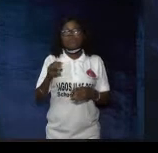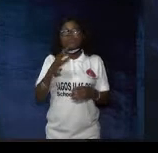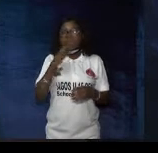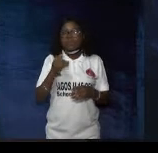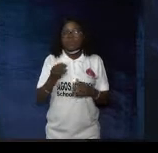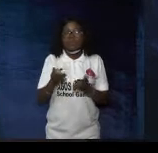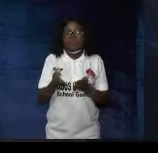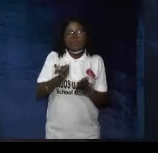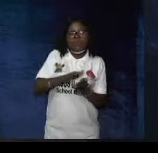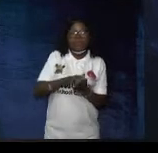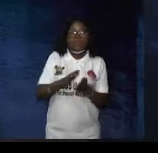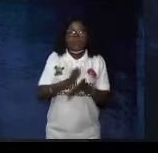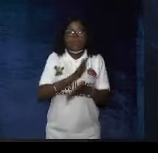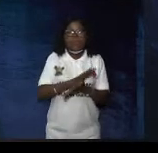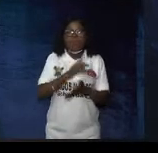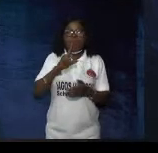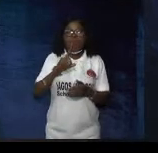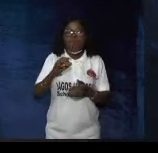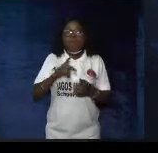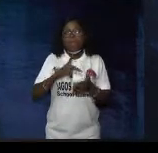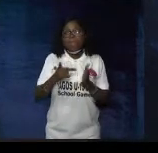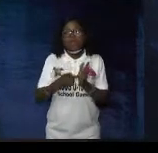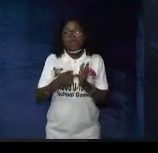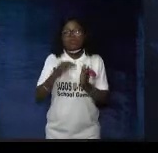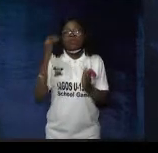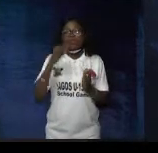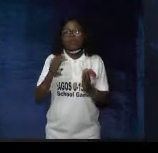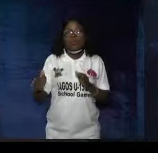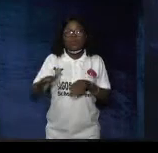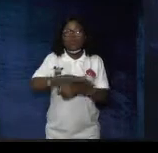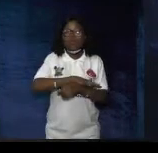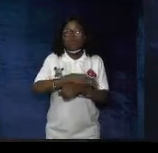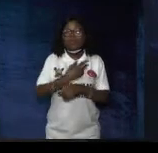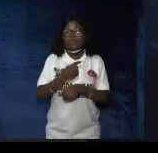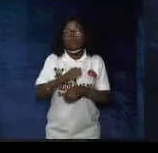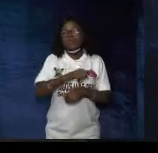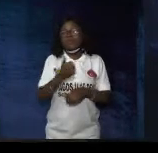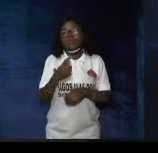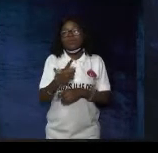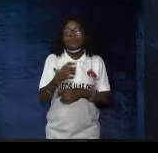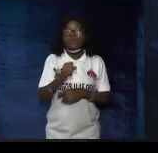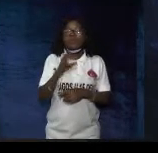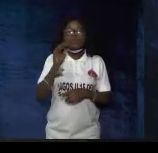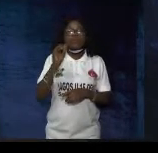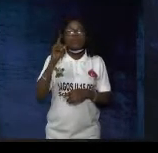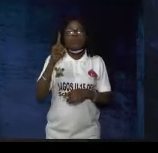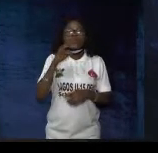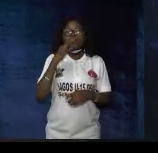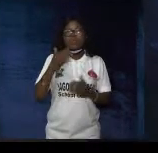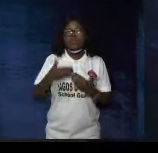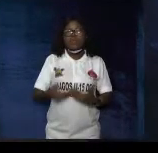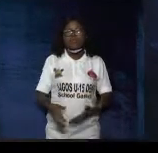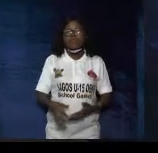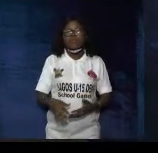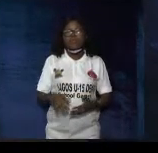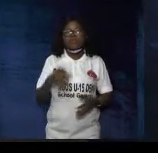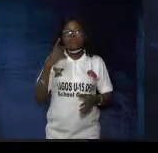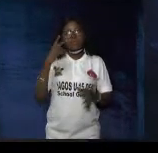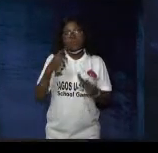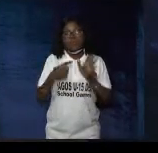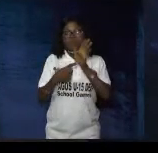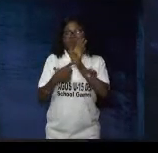a line along which you fold a plane shape so that one part will cover the other part and there will be no leftover. I'll